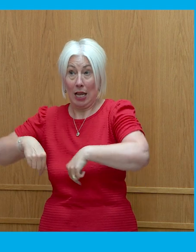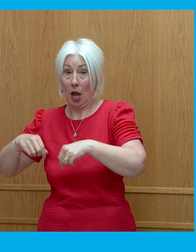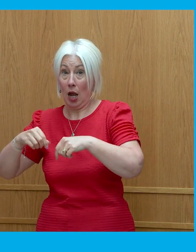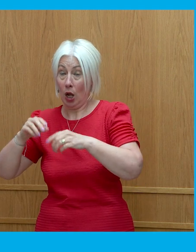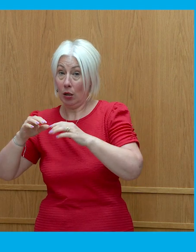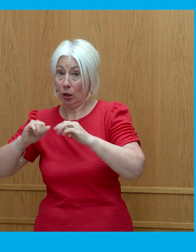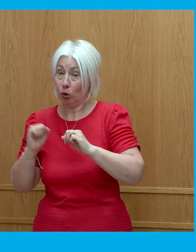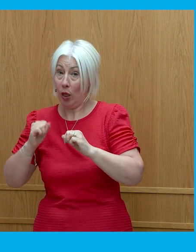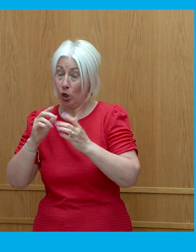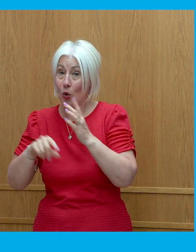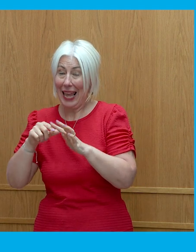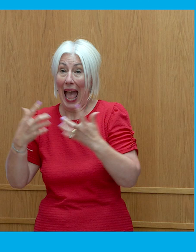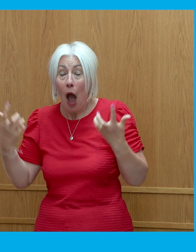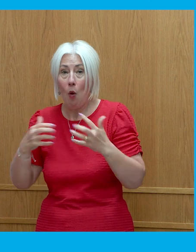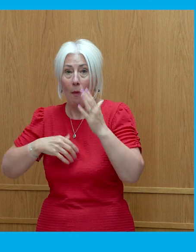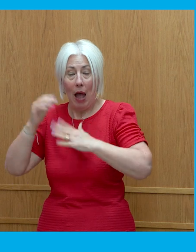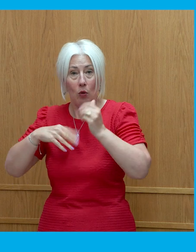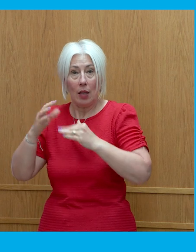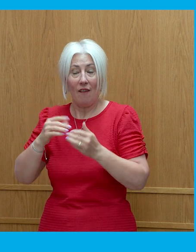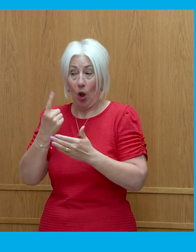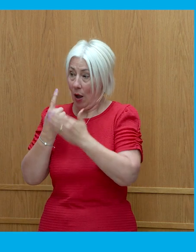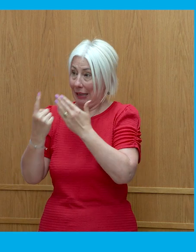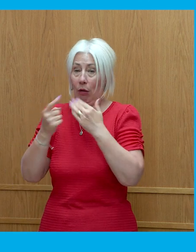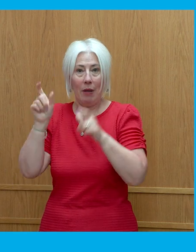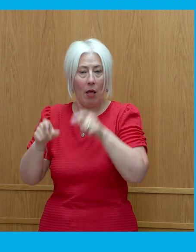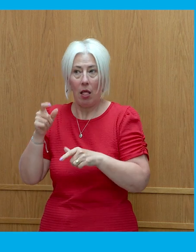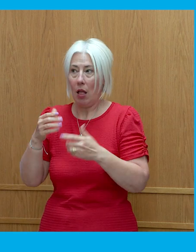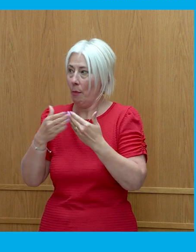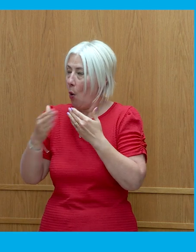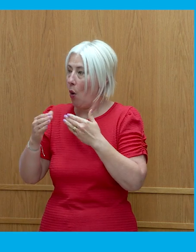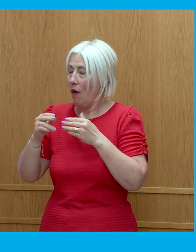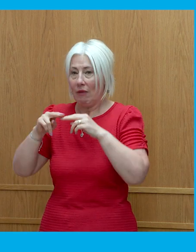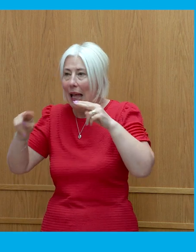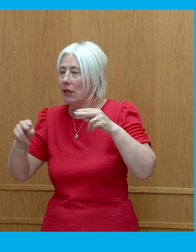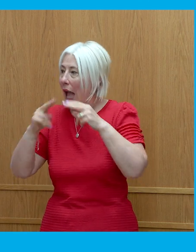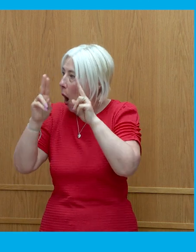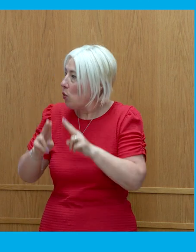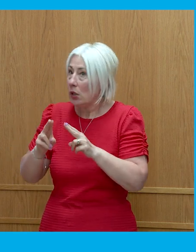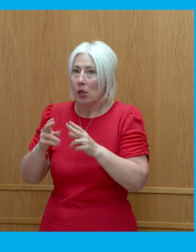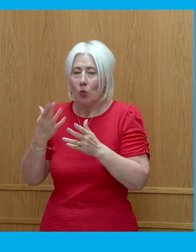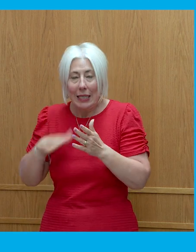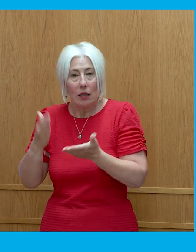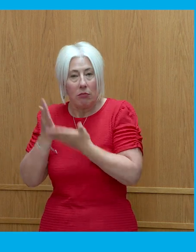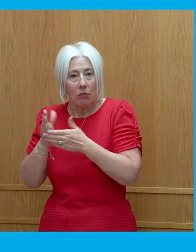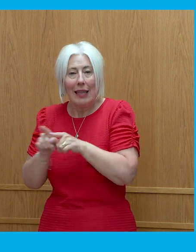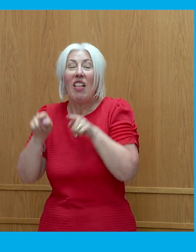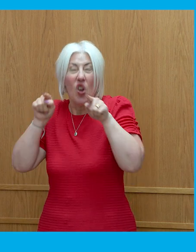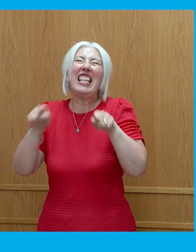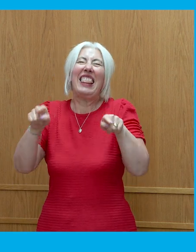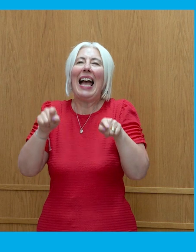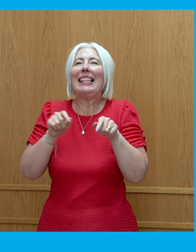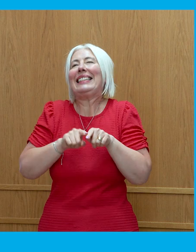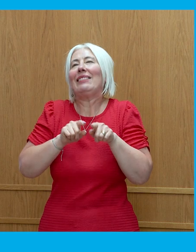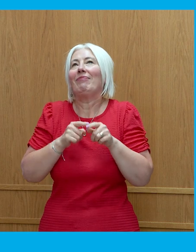How do we build more units? We have a lot more single people. How do we build more units for single people living alone? So I think it's stuff like that that are other